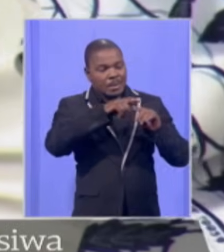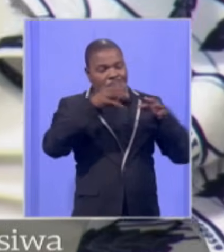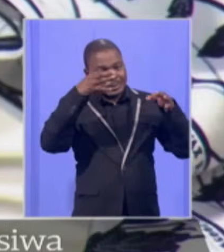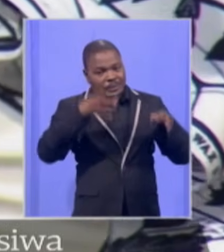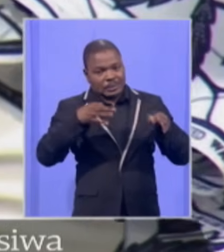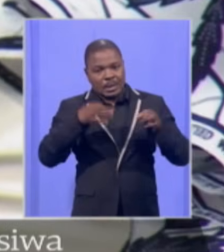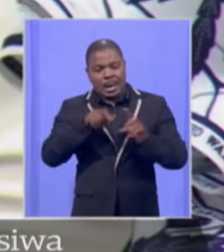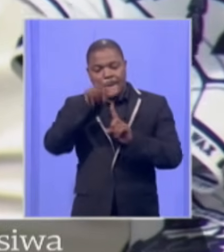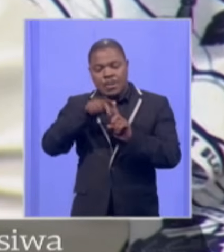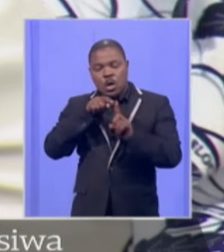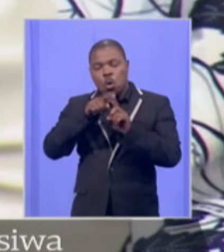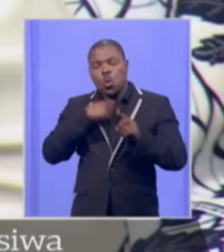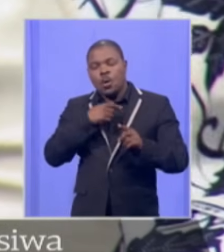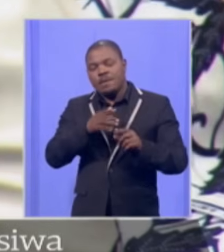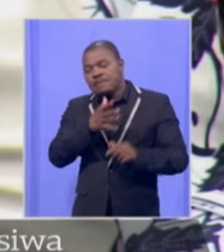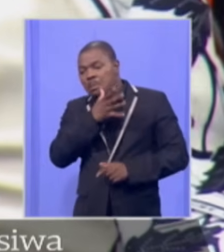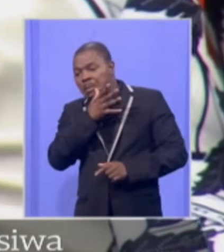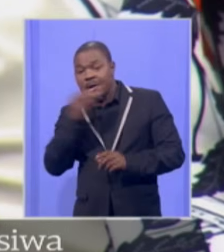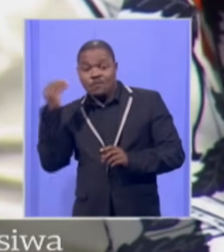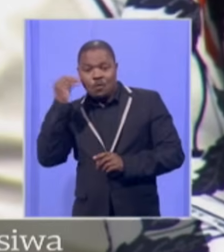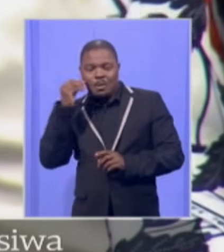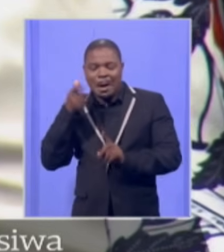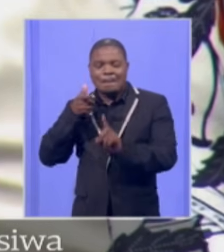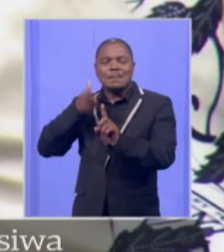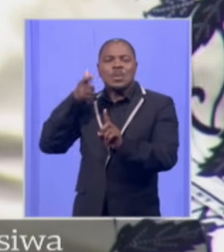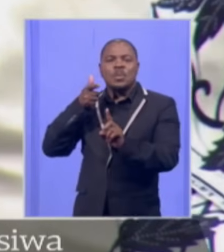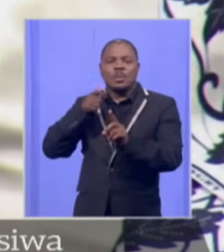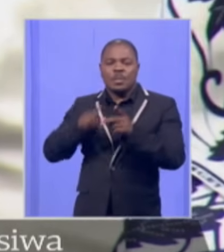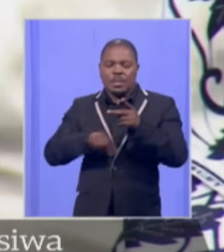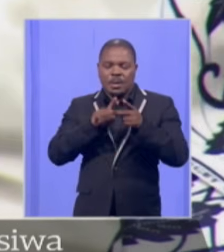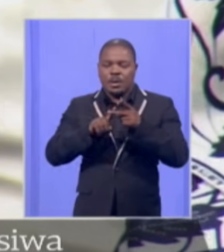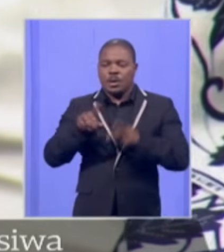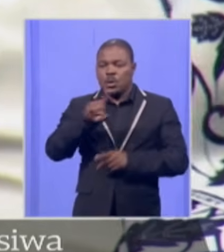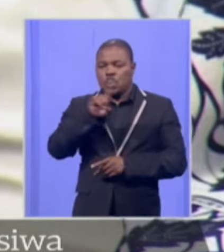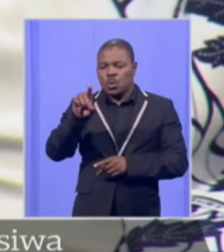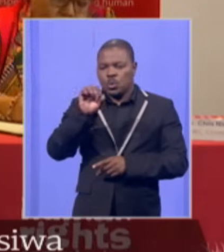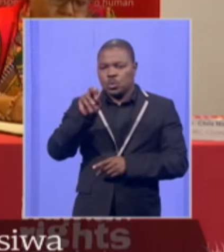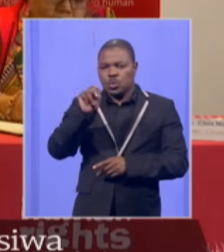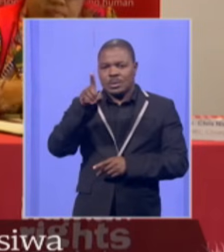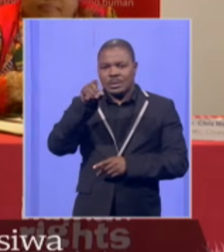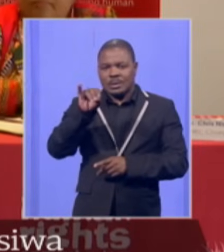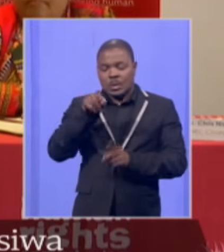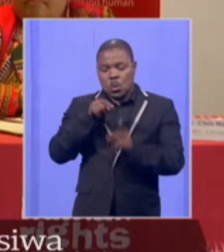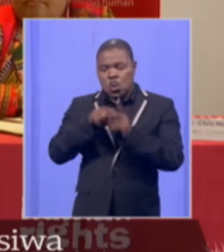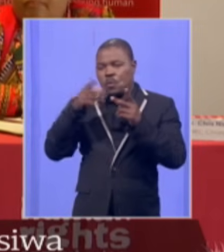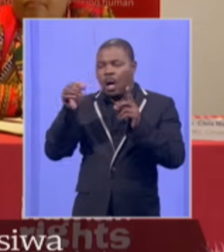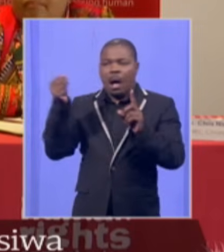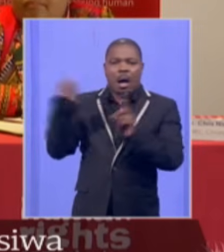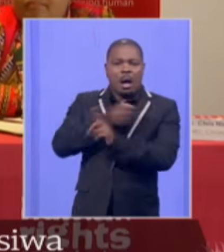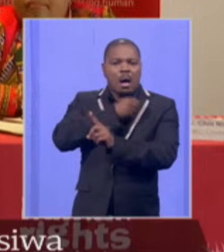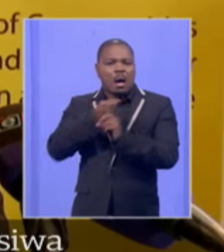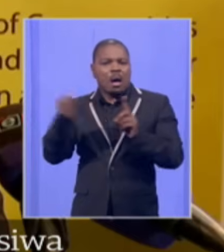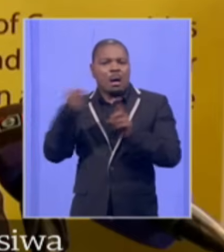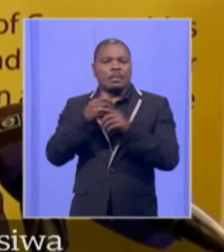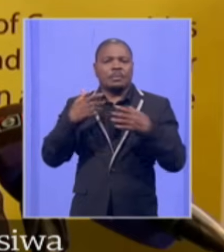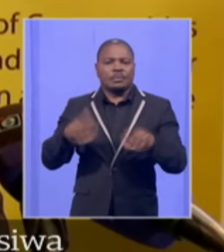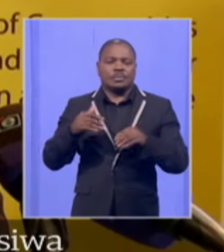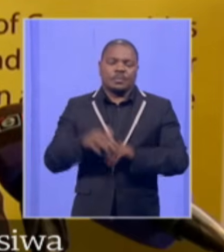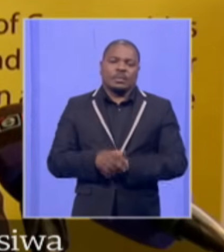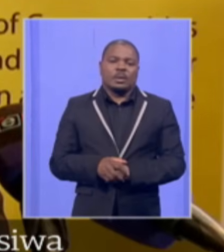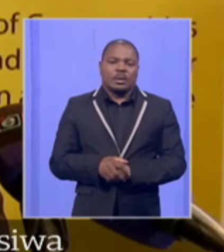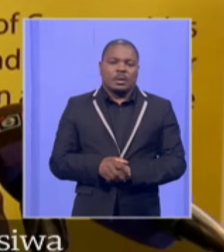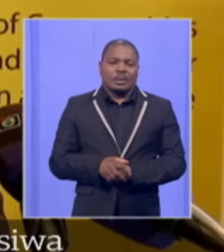o ne a thuntshiwa. Mme yo mongwe wa batswa setlhabelo e leng Cheryl Zondi o ne a kgerisiwa. We've been approached